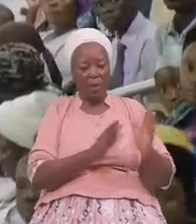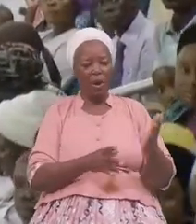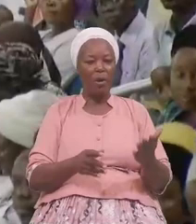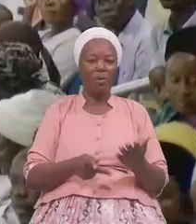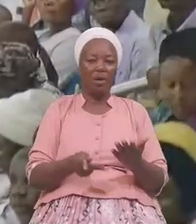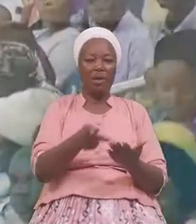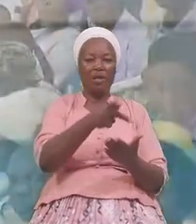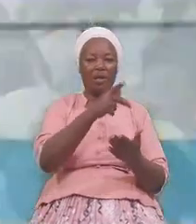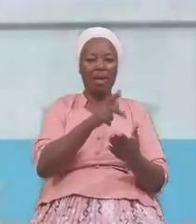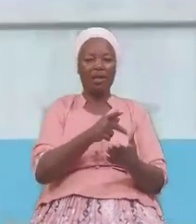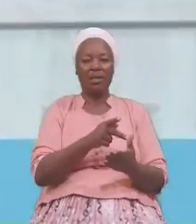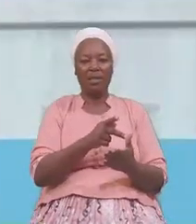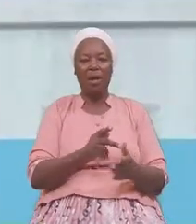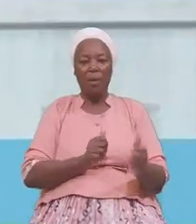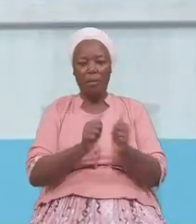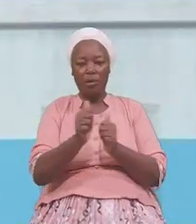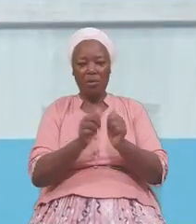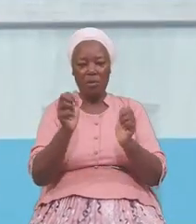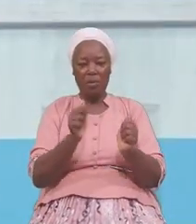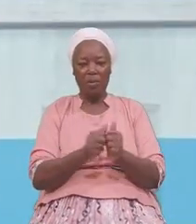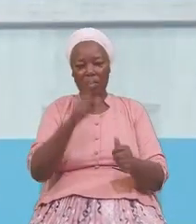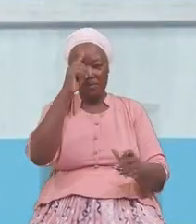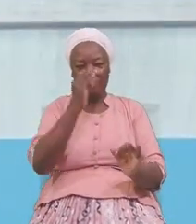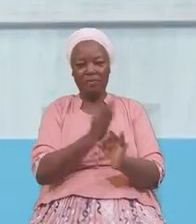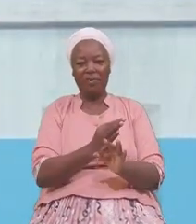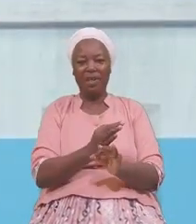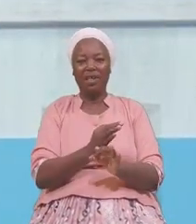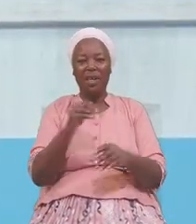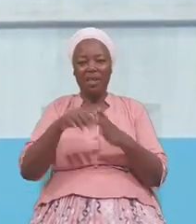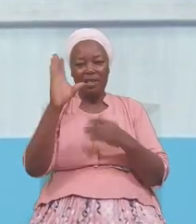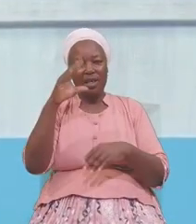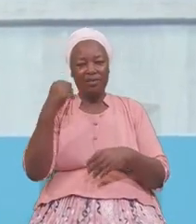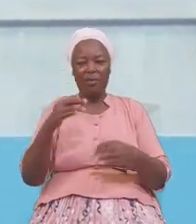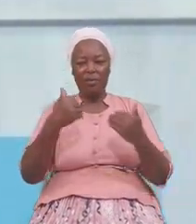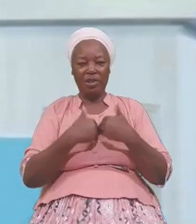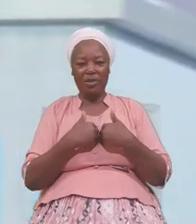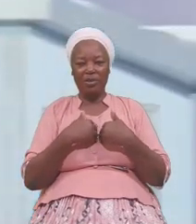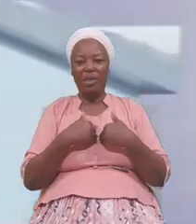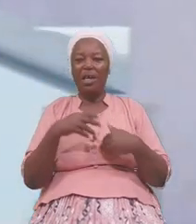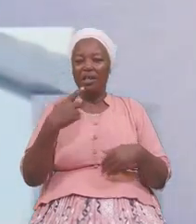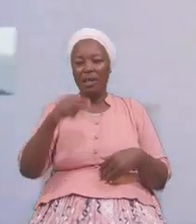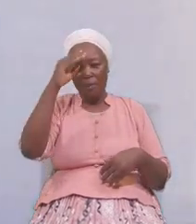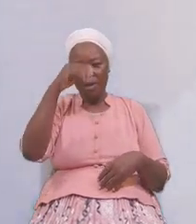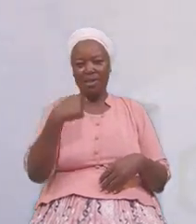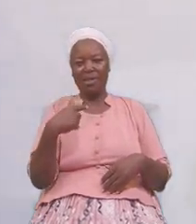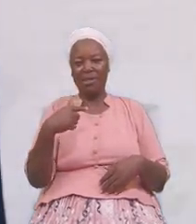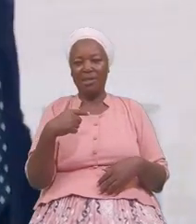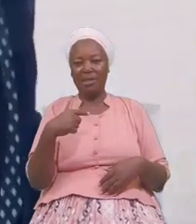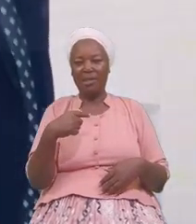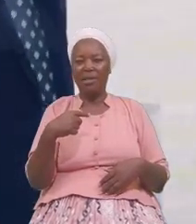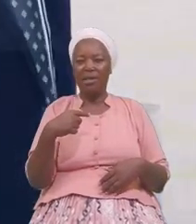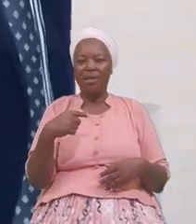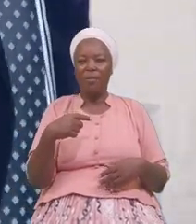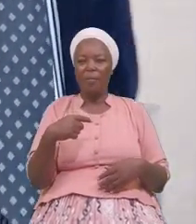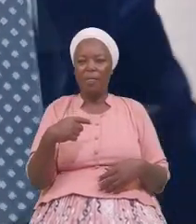pursuit with faith in sight for possession. The man said, where